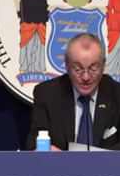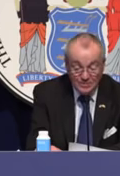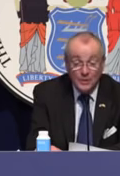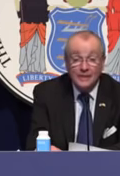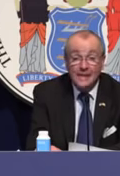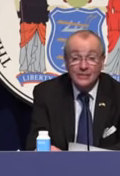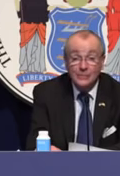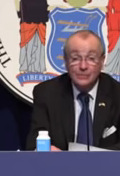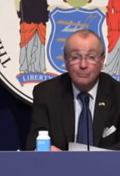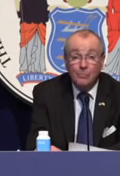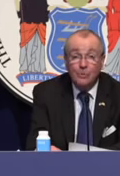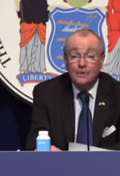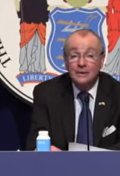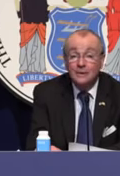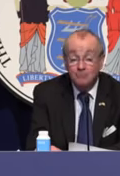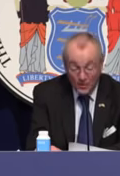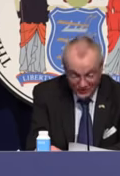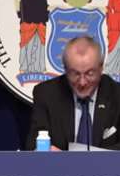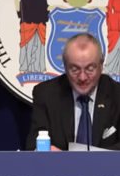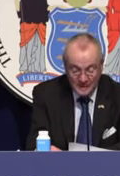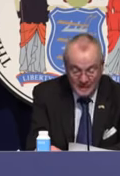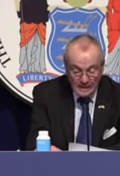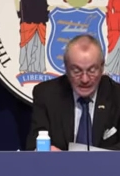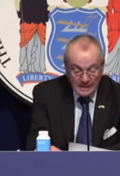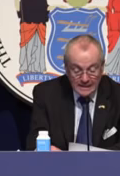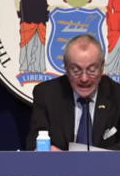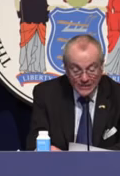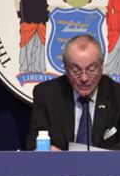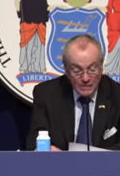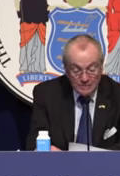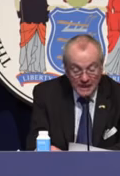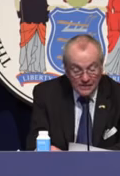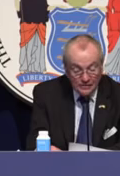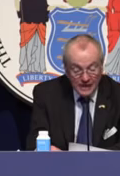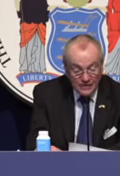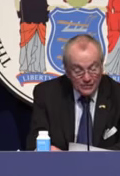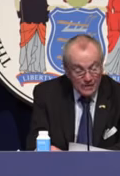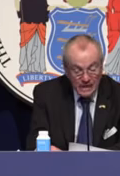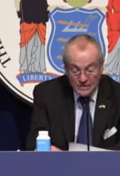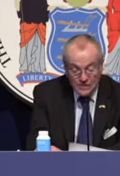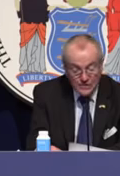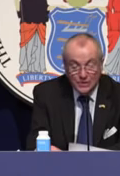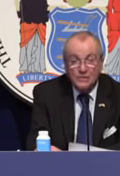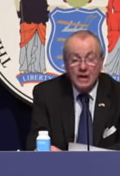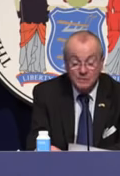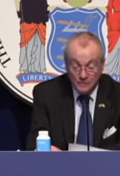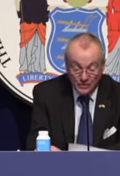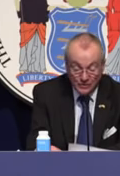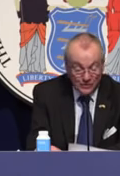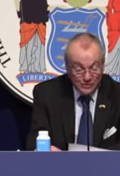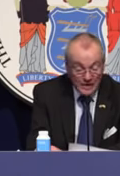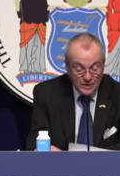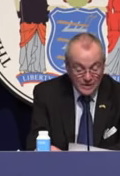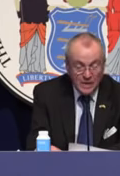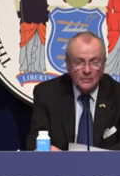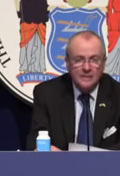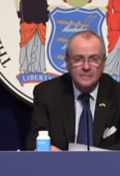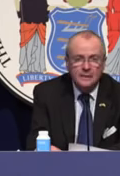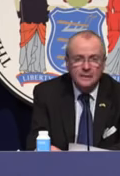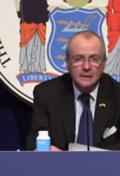speaking yesterday. By the way, Kathy was a born Murphy, and Kathy remained by his side throughout not just the good times, but also throughout